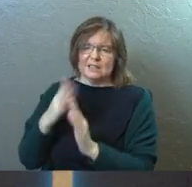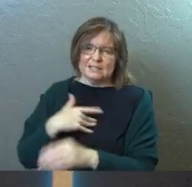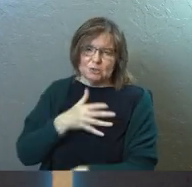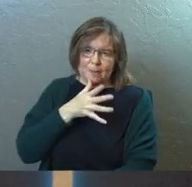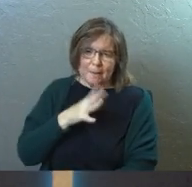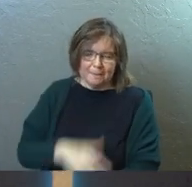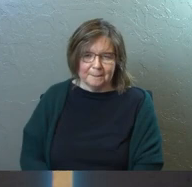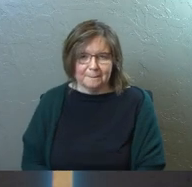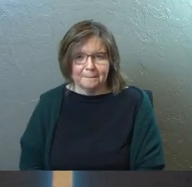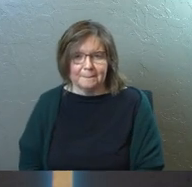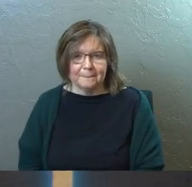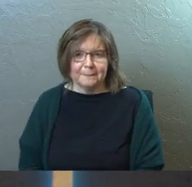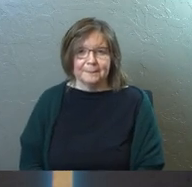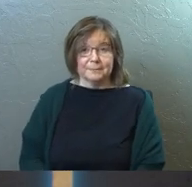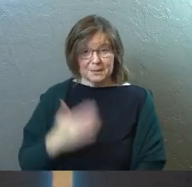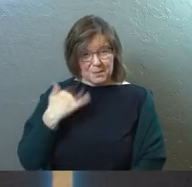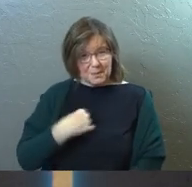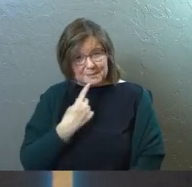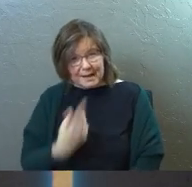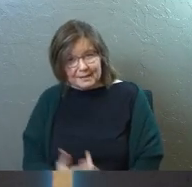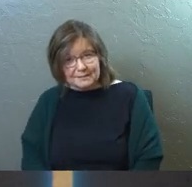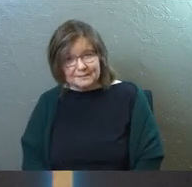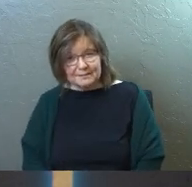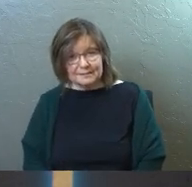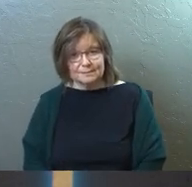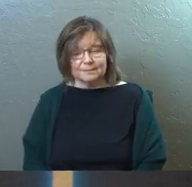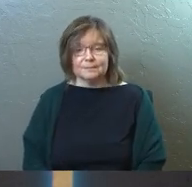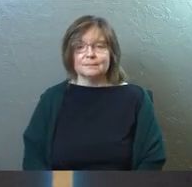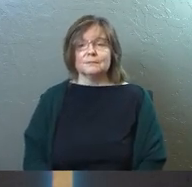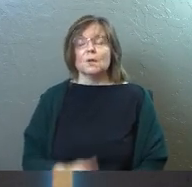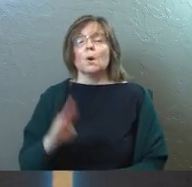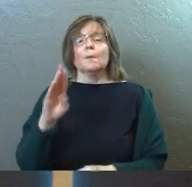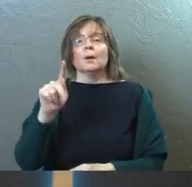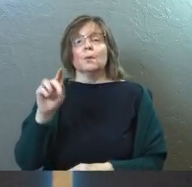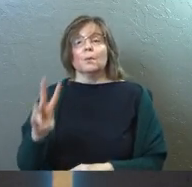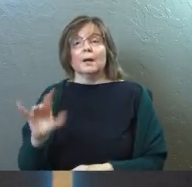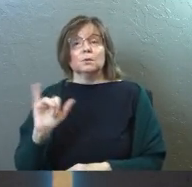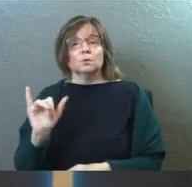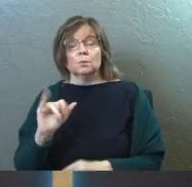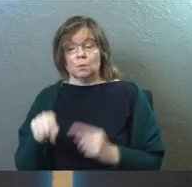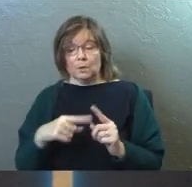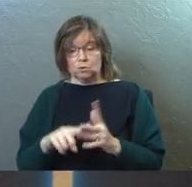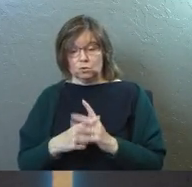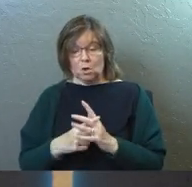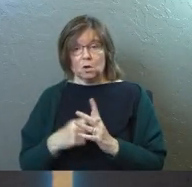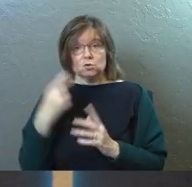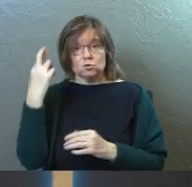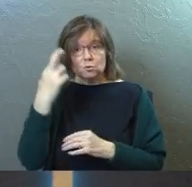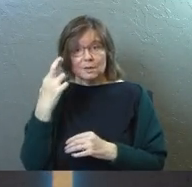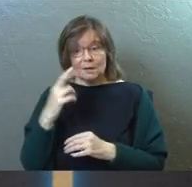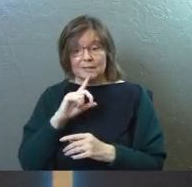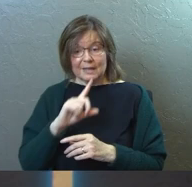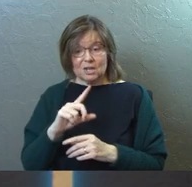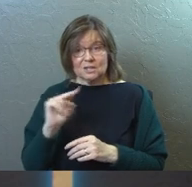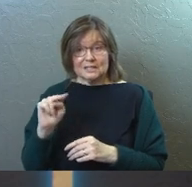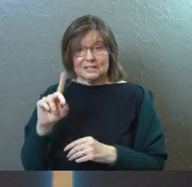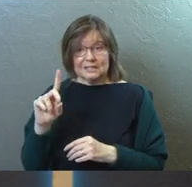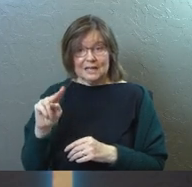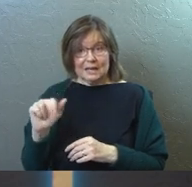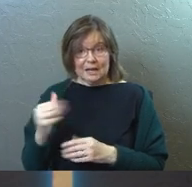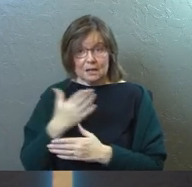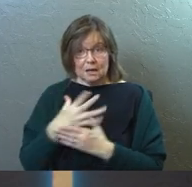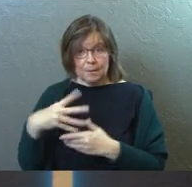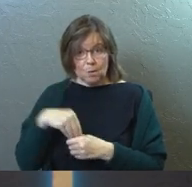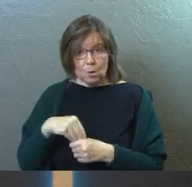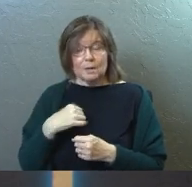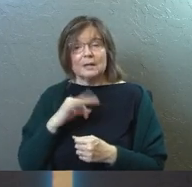to your mom. You know what I'm saying? And oh, by the way, too, once you start to realize that there is a DNA component to